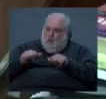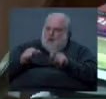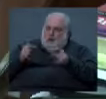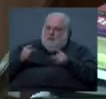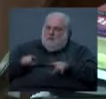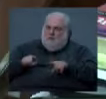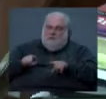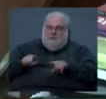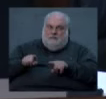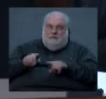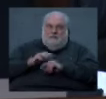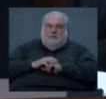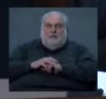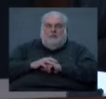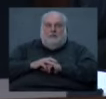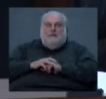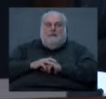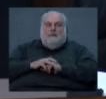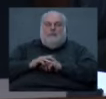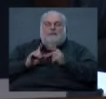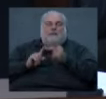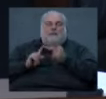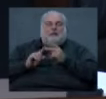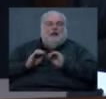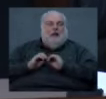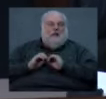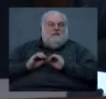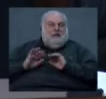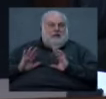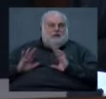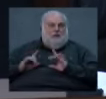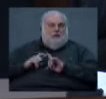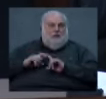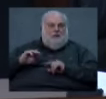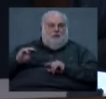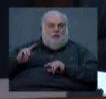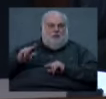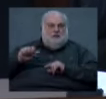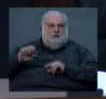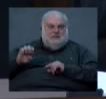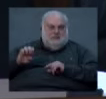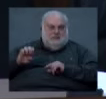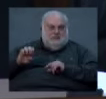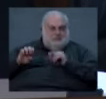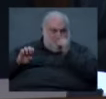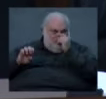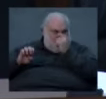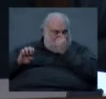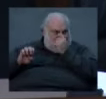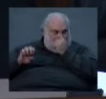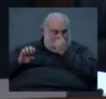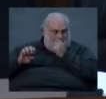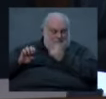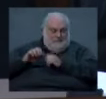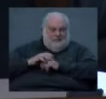And one more question, and this is a clarification. I think it's for Mr. Muse, if you would.